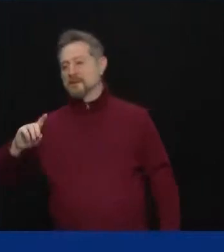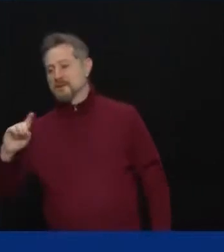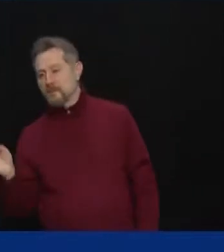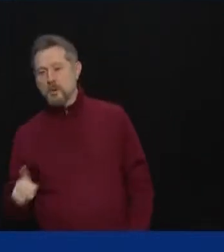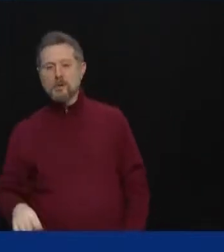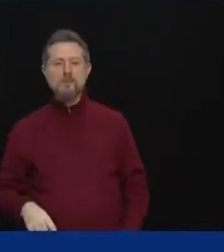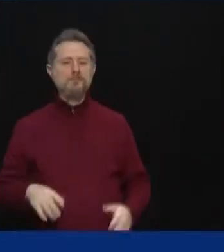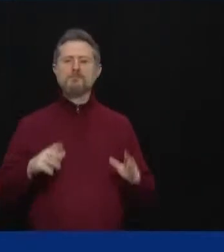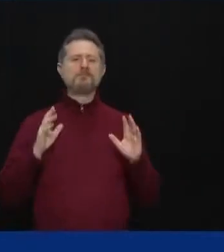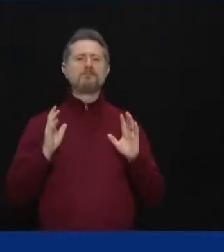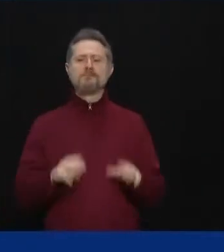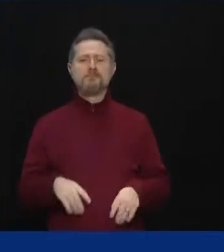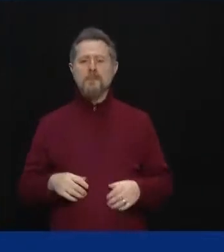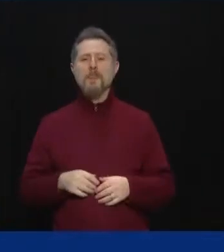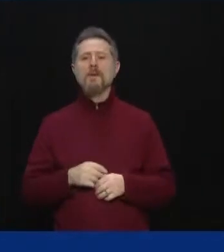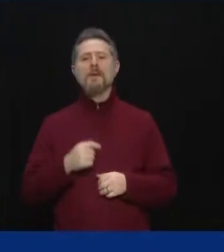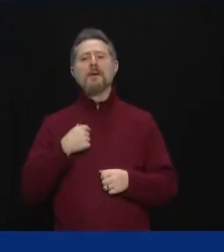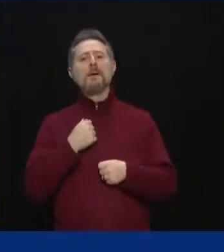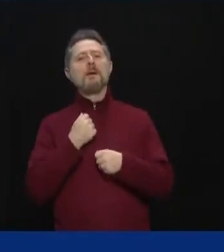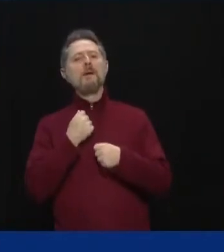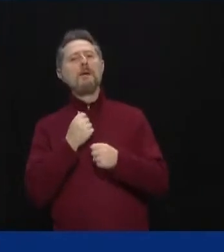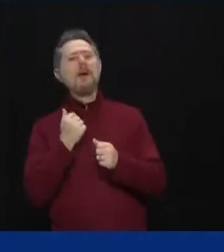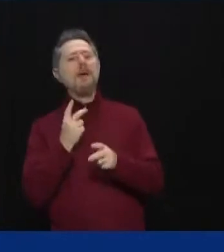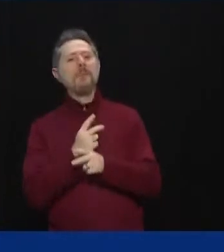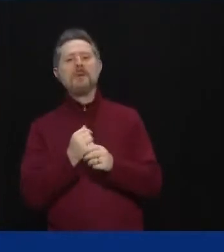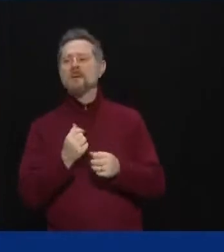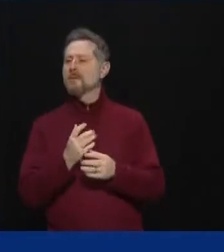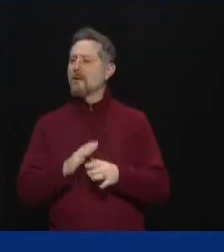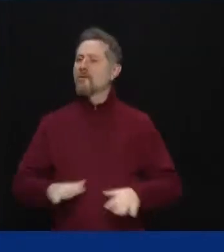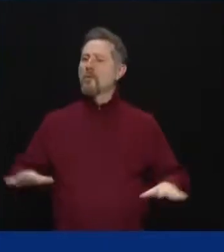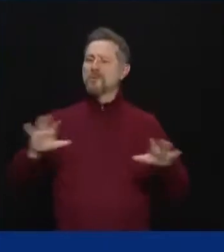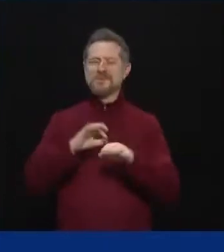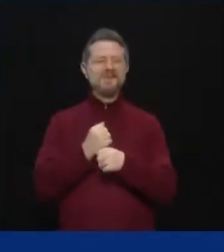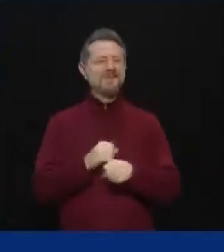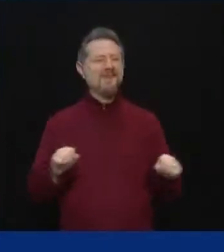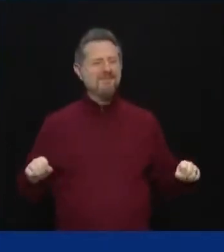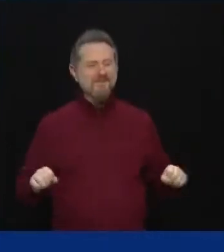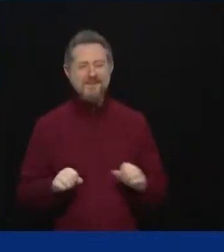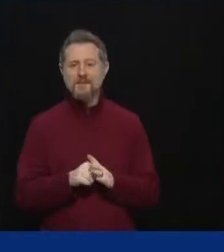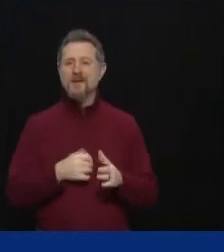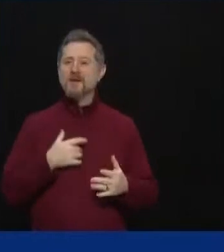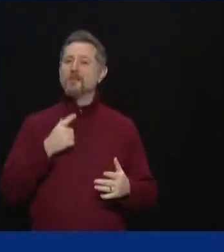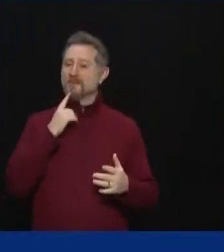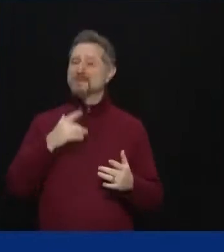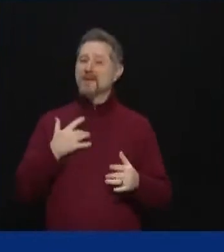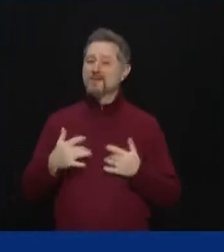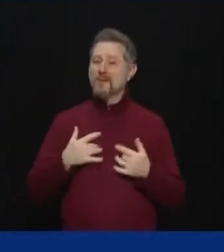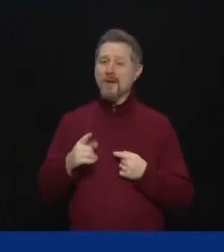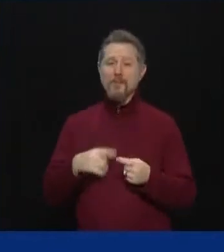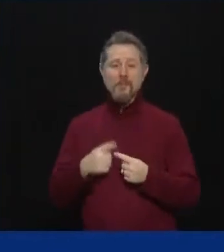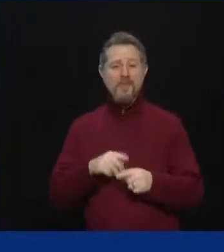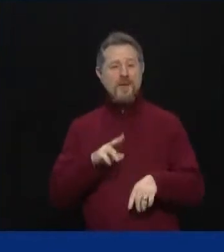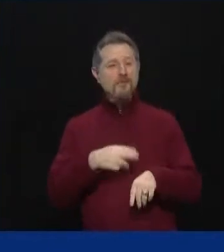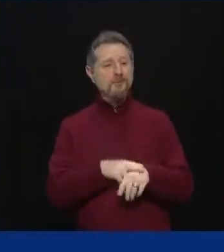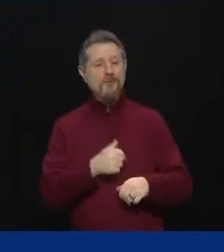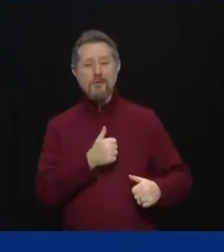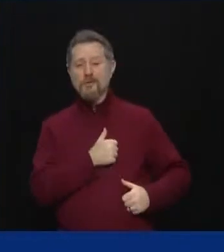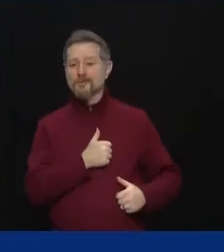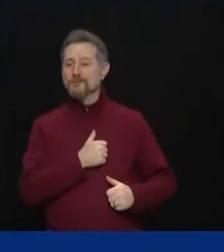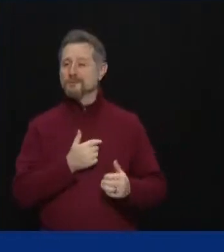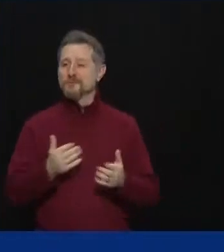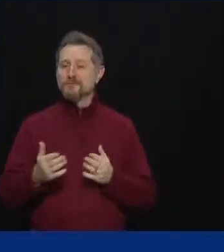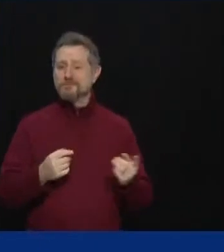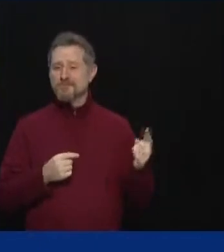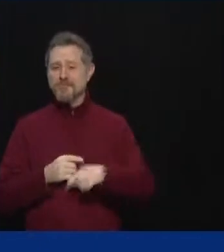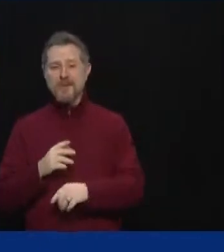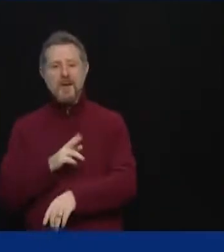us all safe. So thank you, Governor Hochul. And there was a lot of excitement around bringing the National Guard to help with some of the hospital capacity